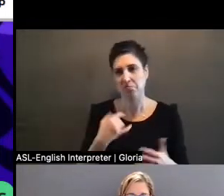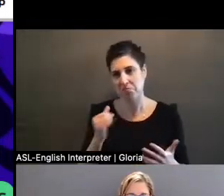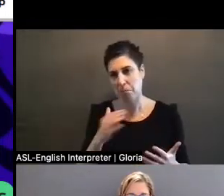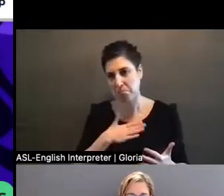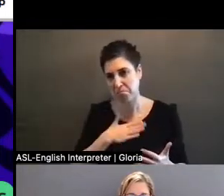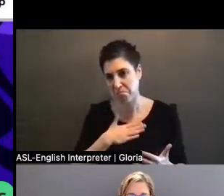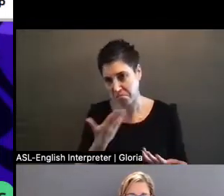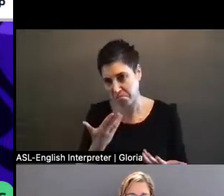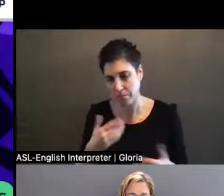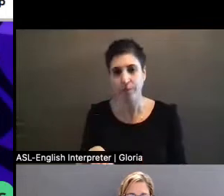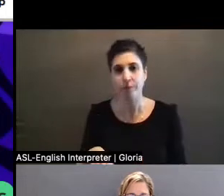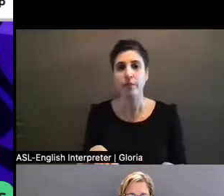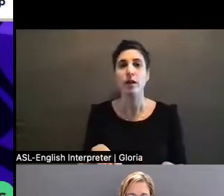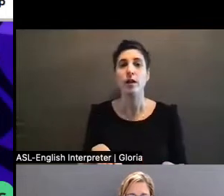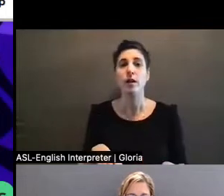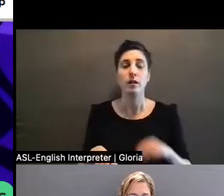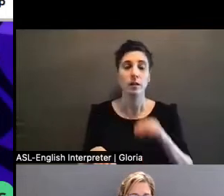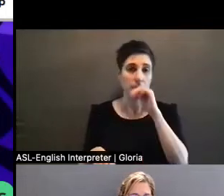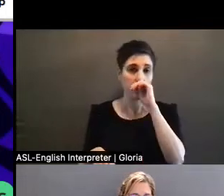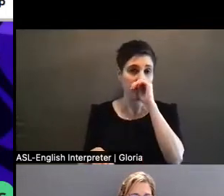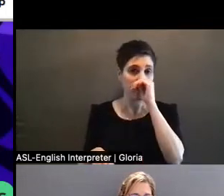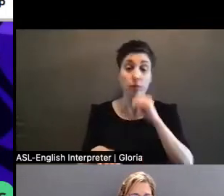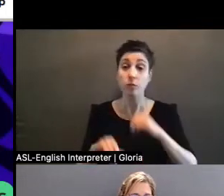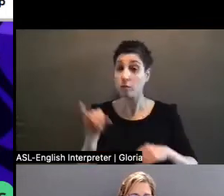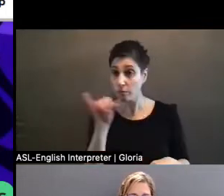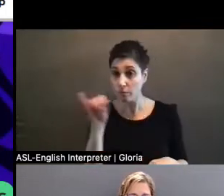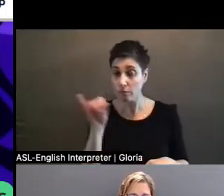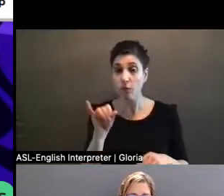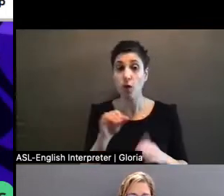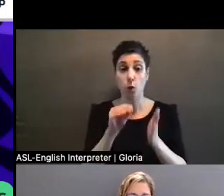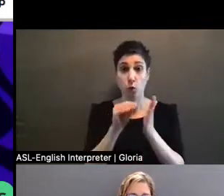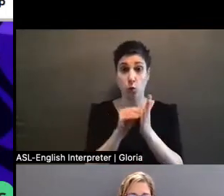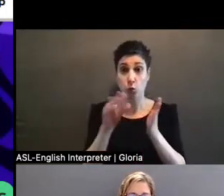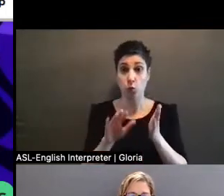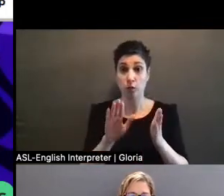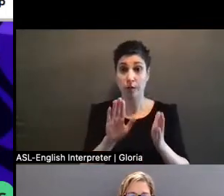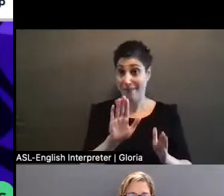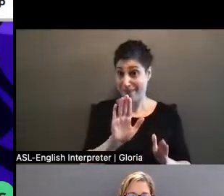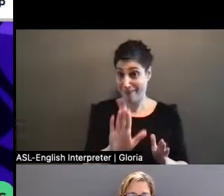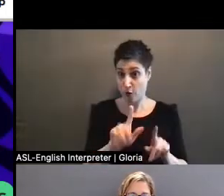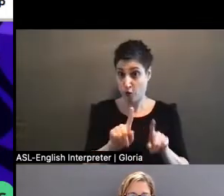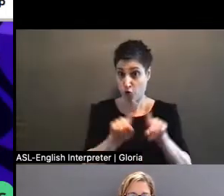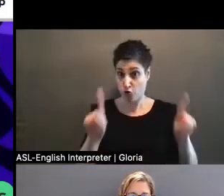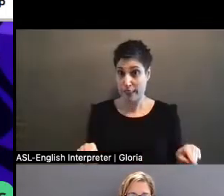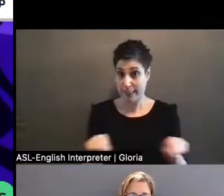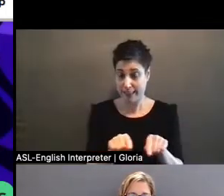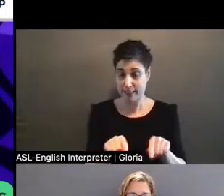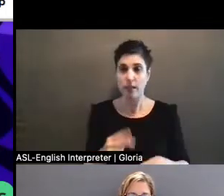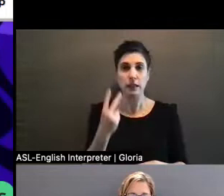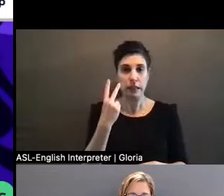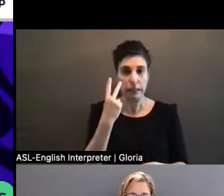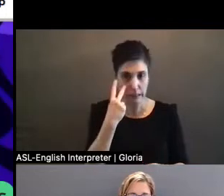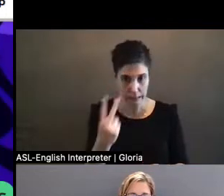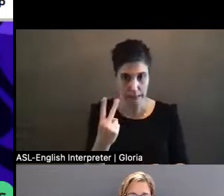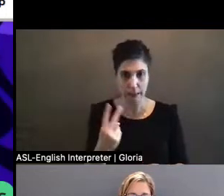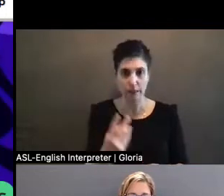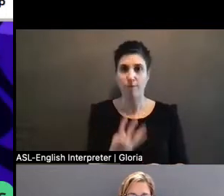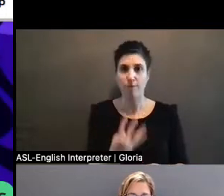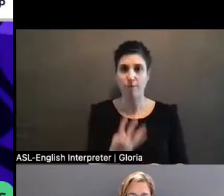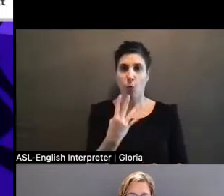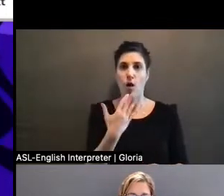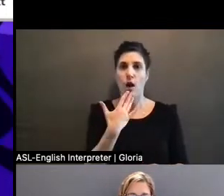this is that on the student's screen themselves, they are just going to see the 4